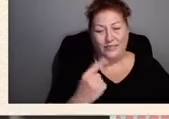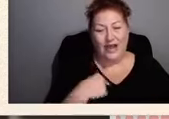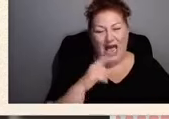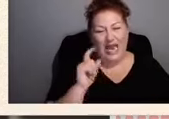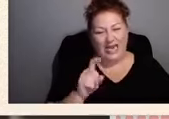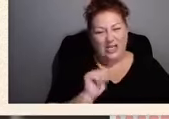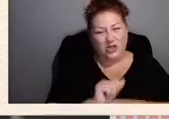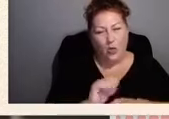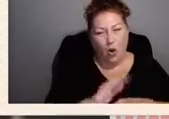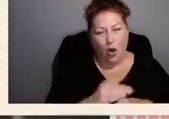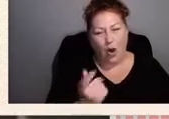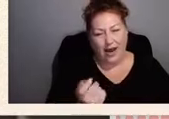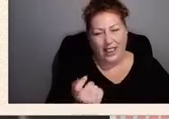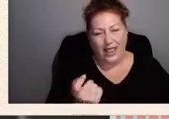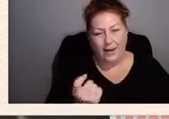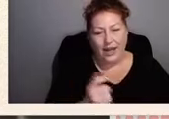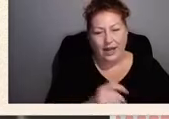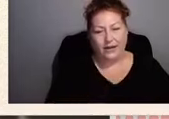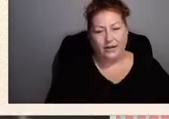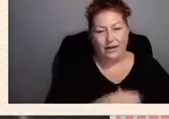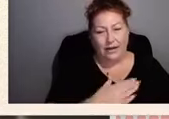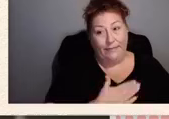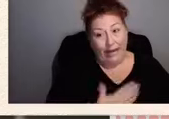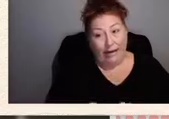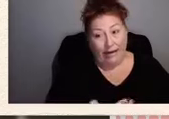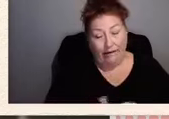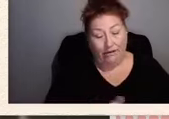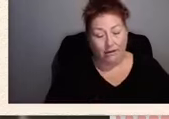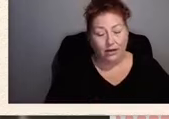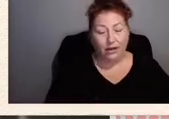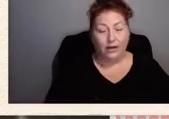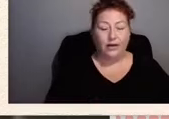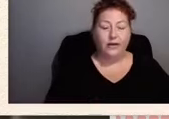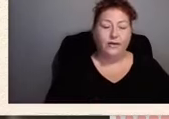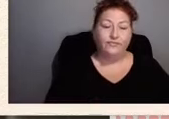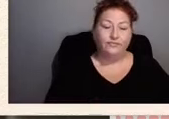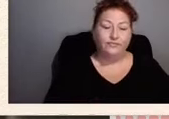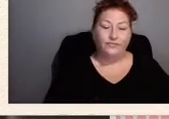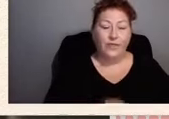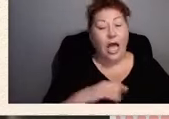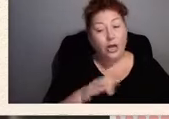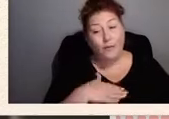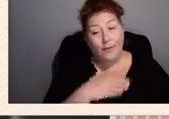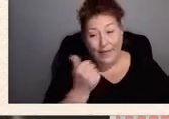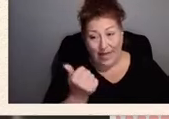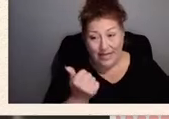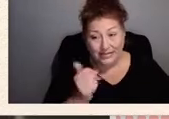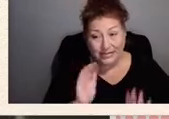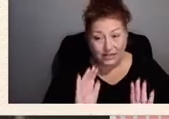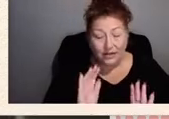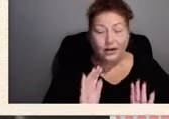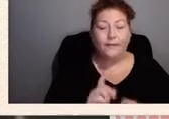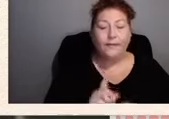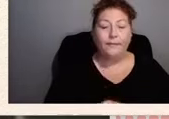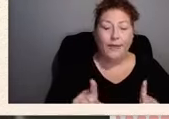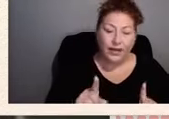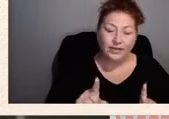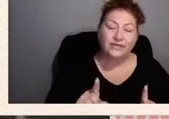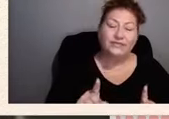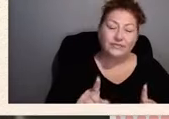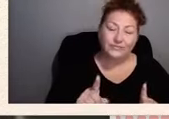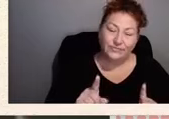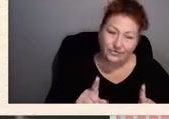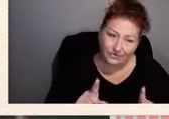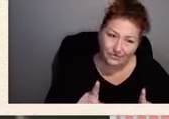little bit, admittedly. I do my best at it, but